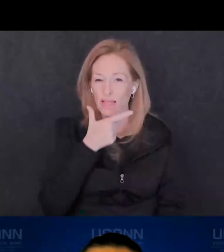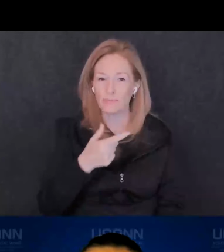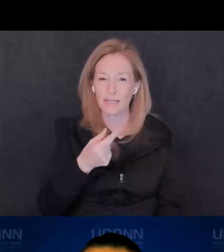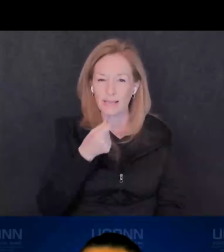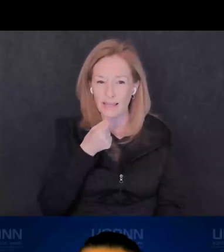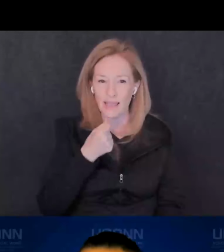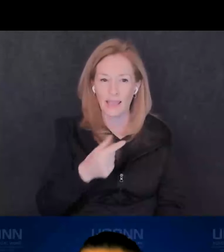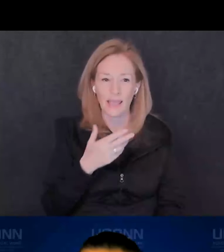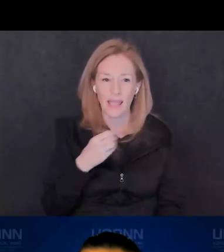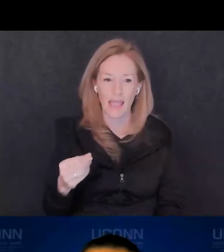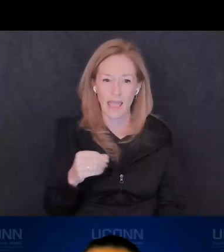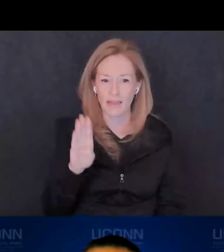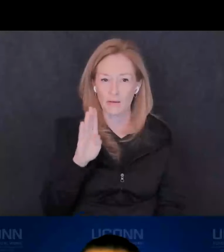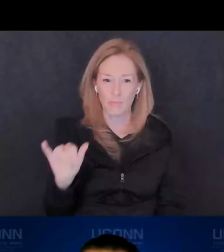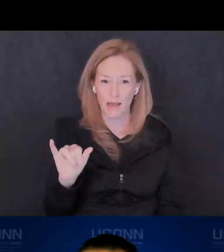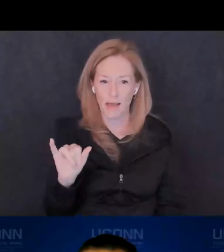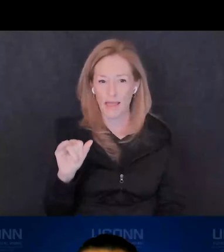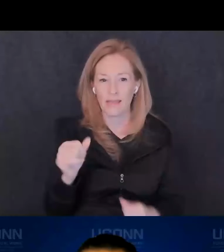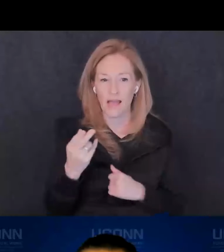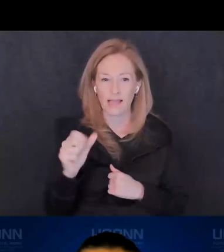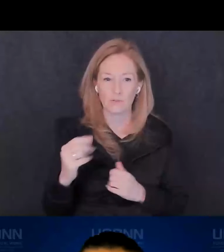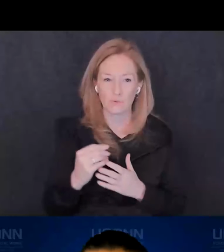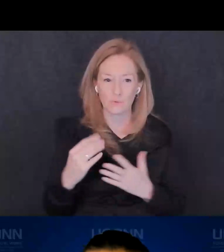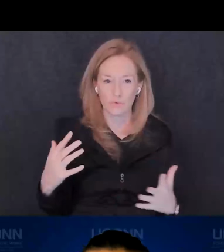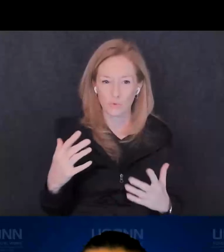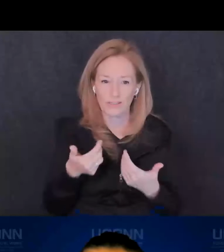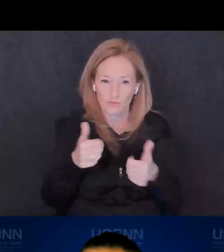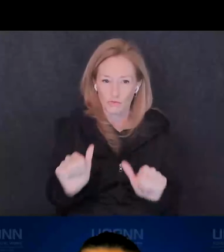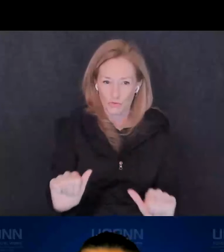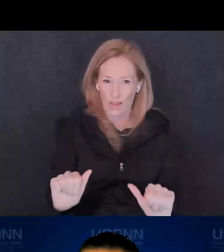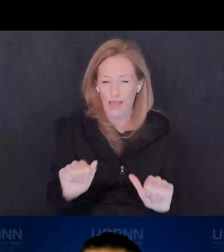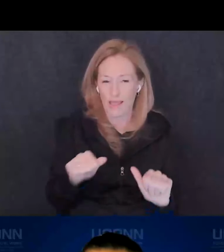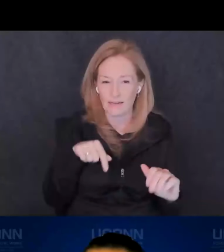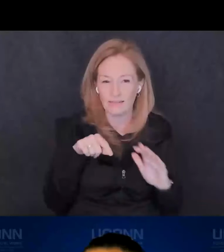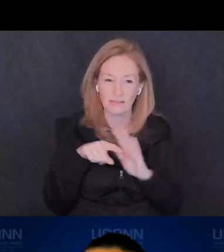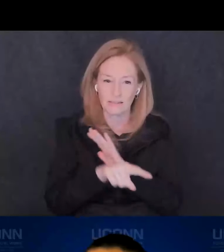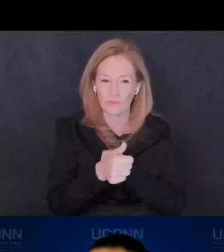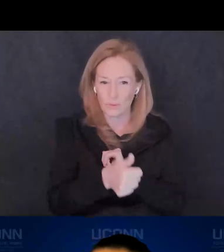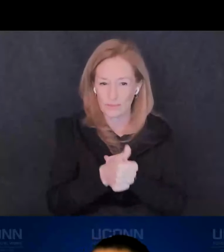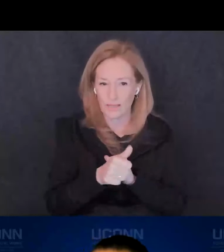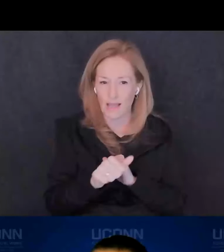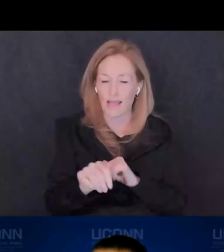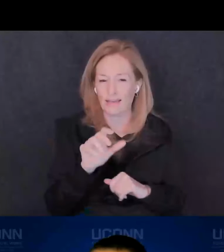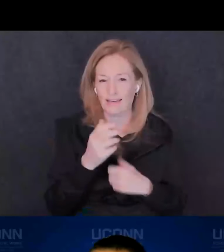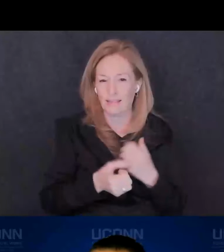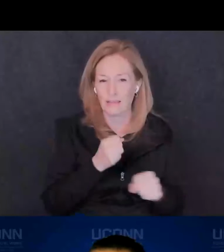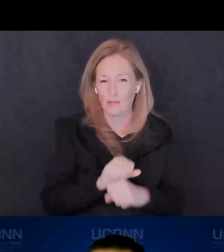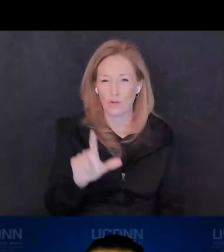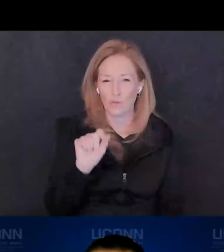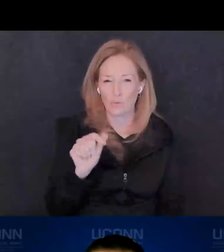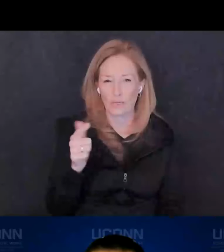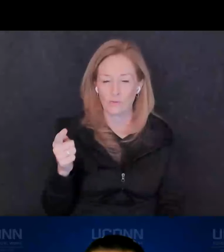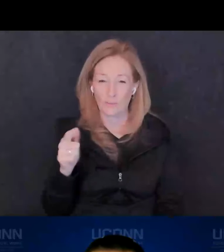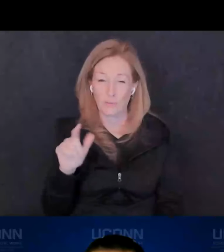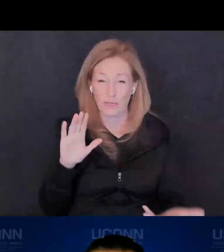attempted suicide in 2021, compared to 5.2% of youth that identified as straight. And I